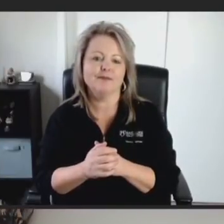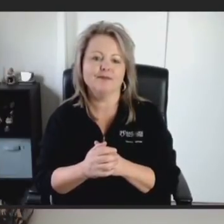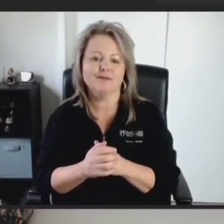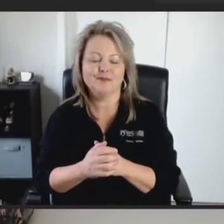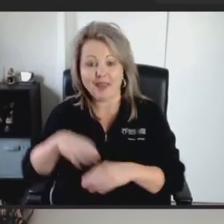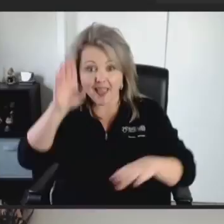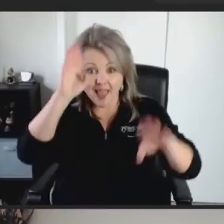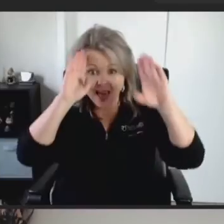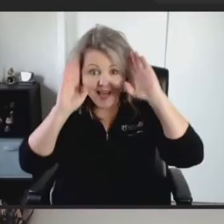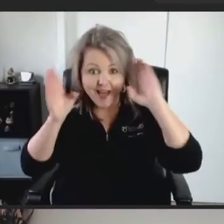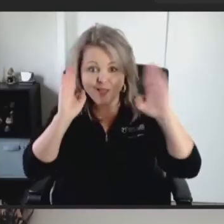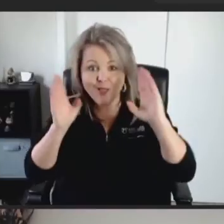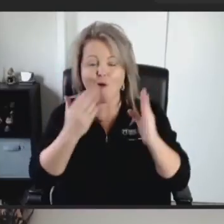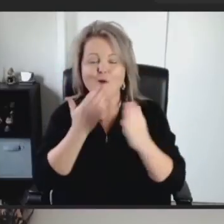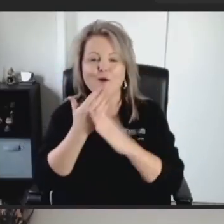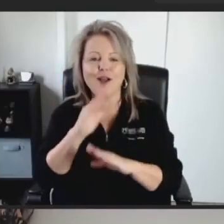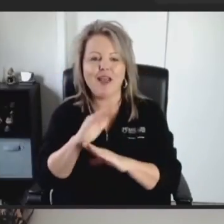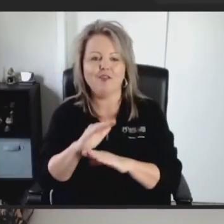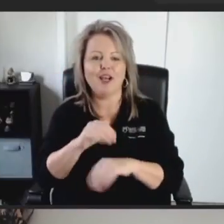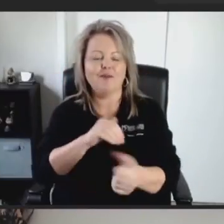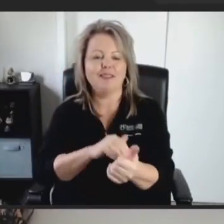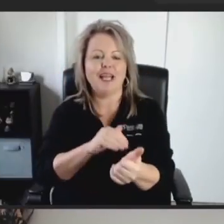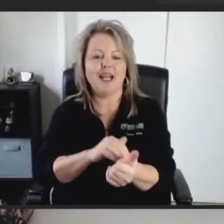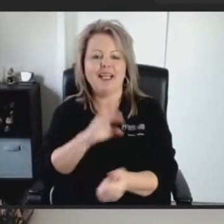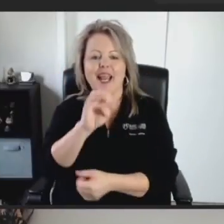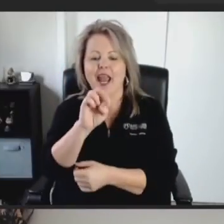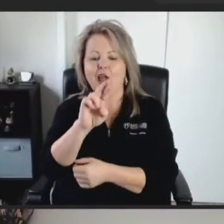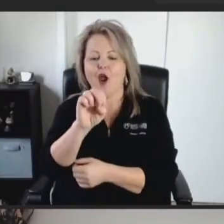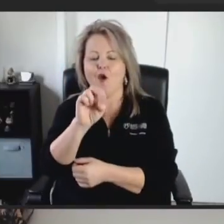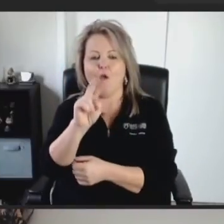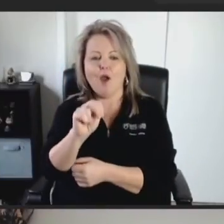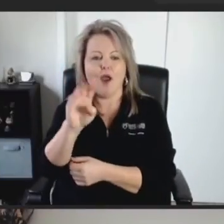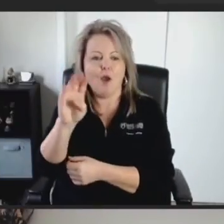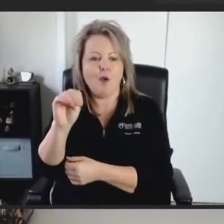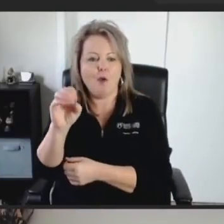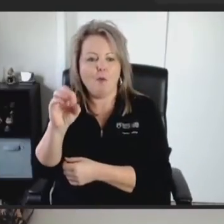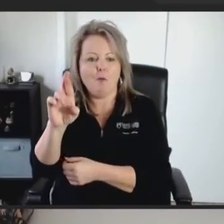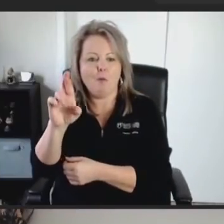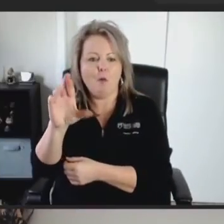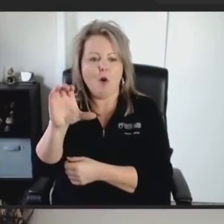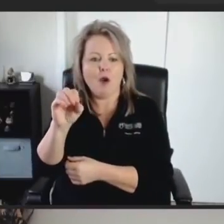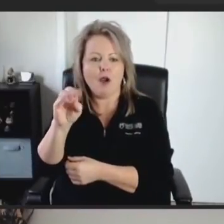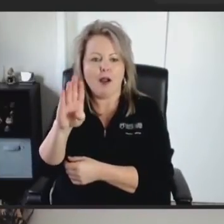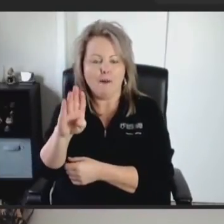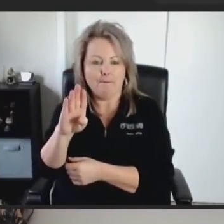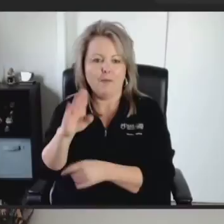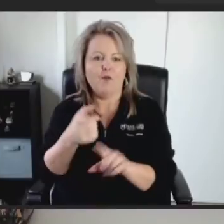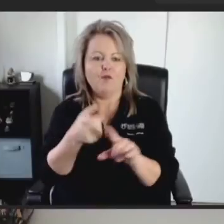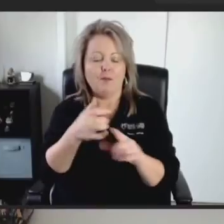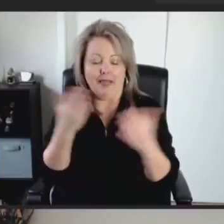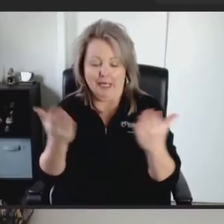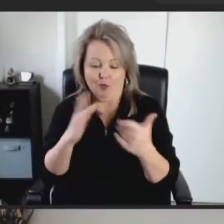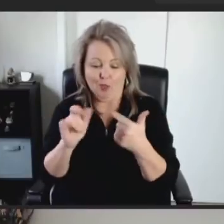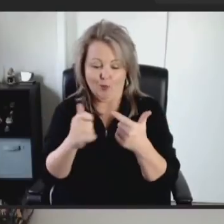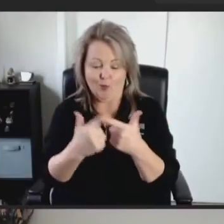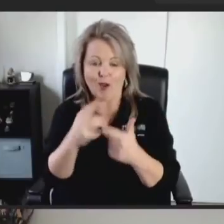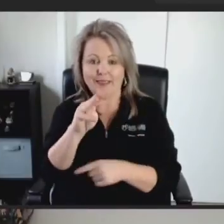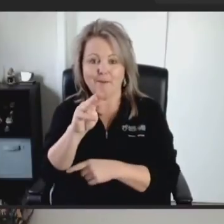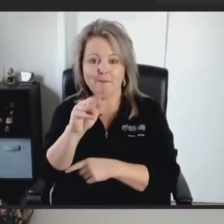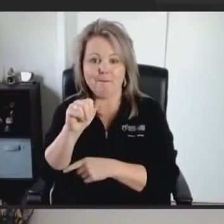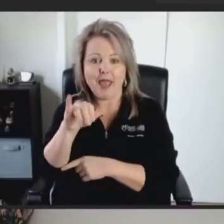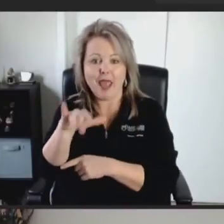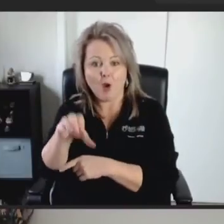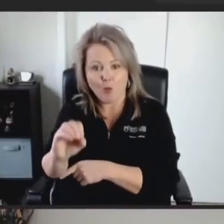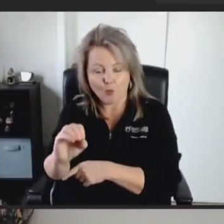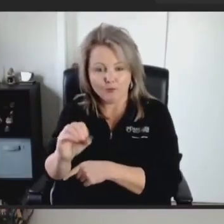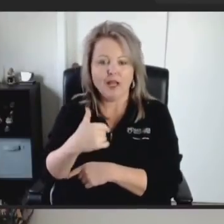Hello, everyone. Good afternoon. I am Dr. Erin Morcom, one of the primary care physicians here at La Crosse Mayo. I'm just going to give a little